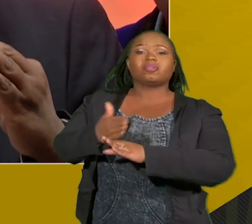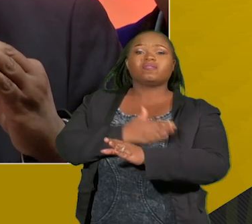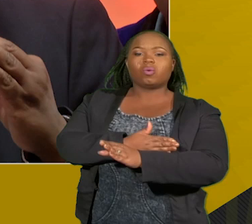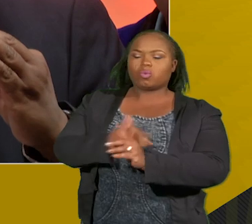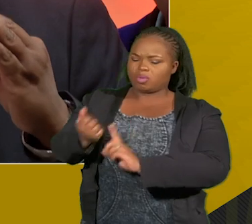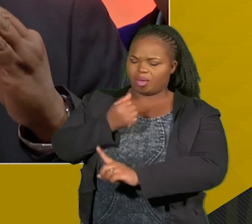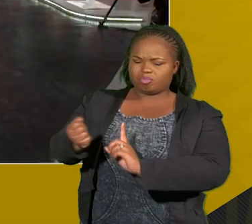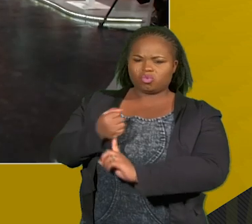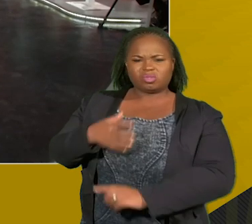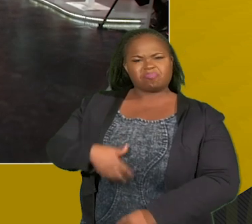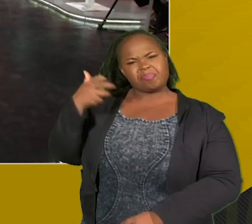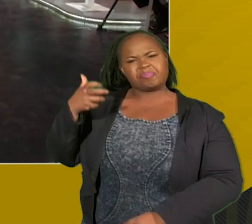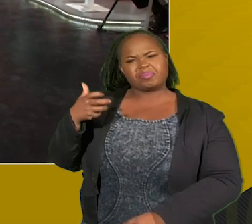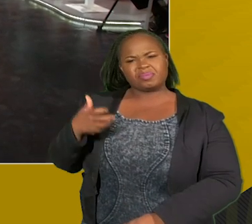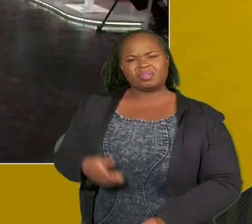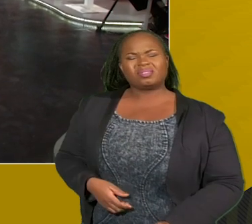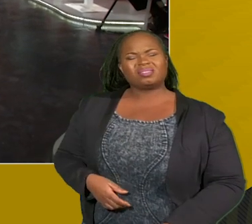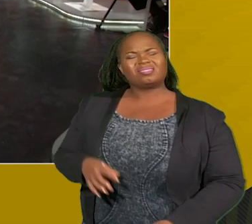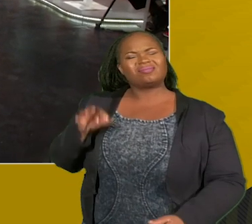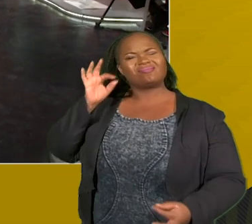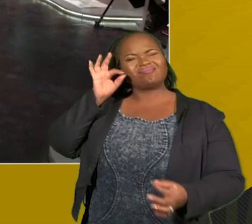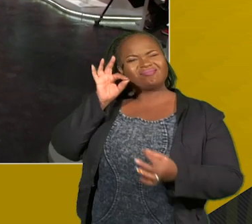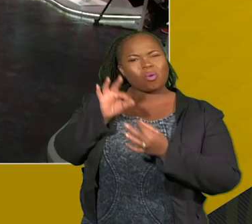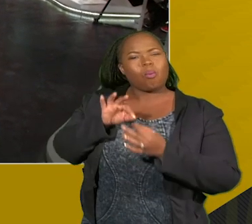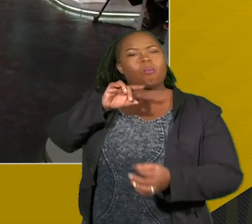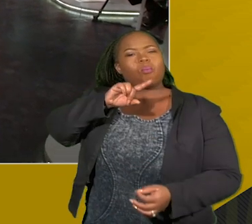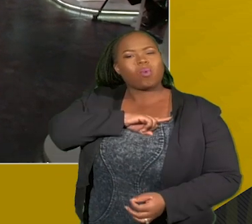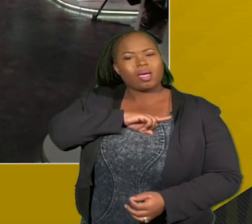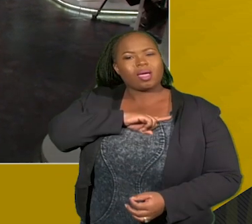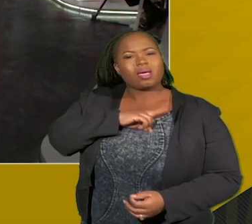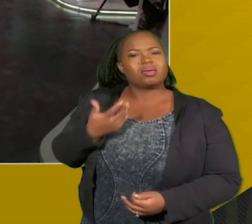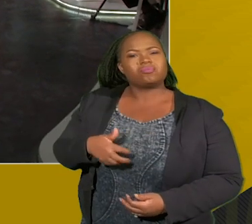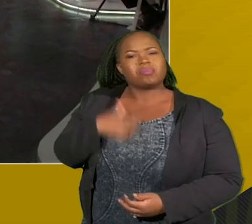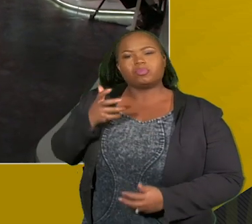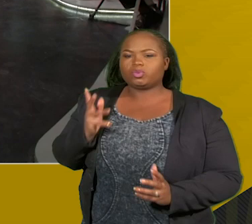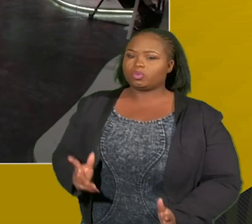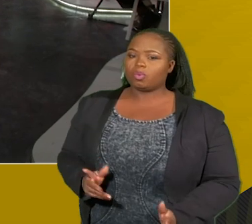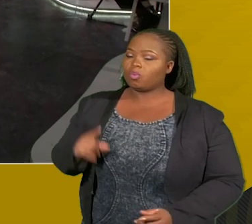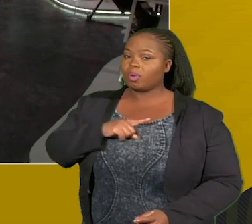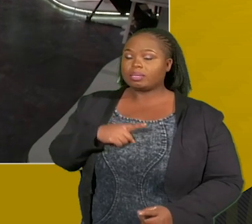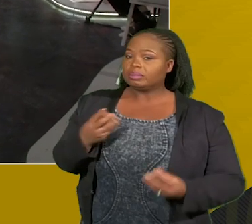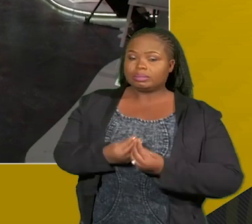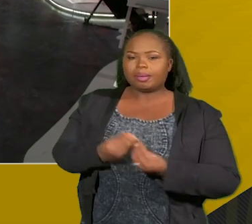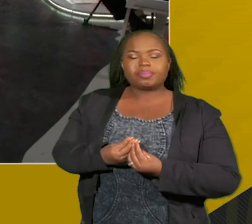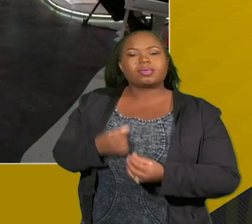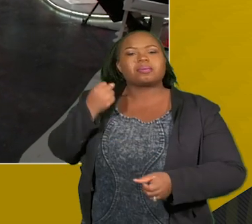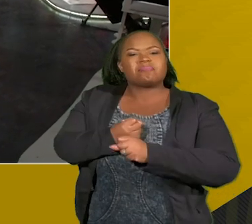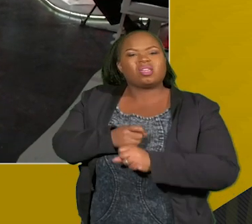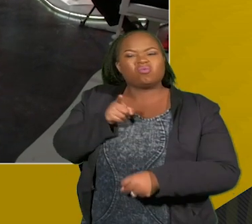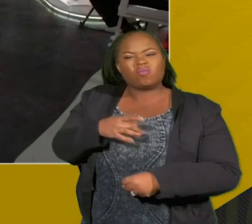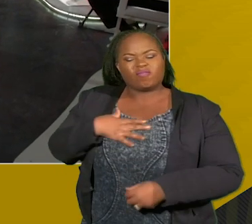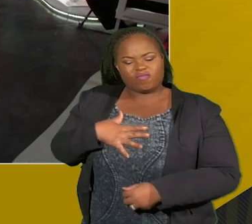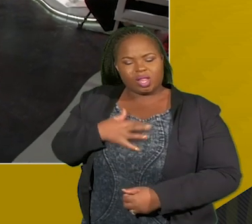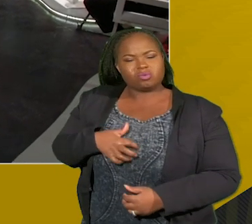angry, what exactly made you angry? Something has made you